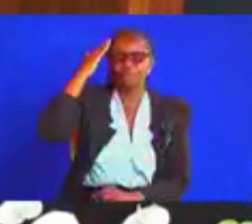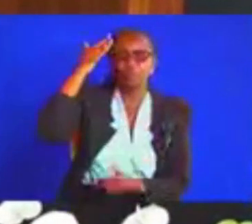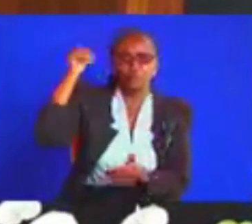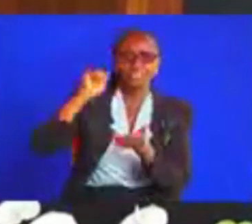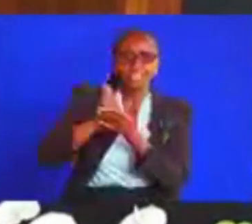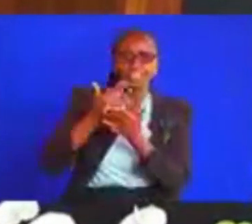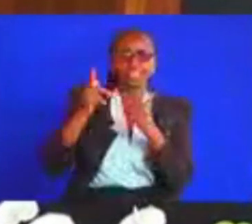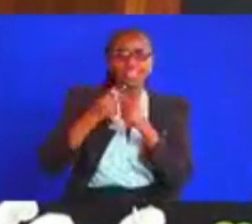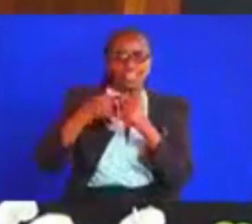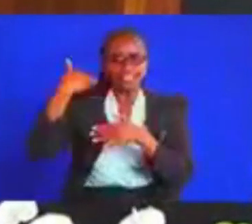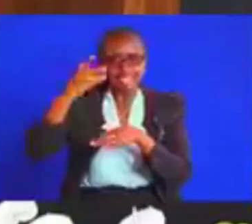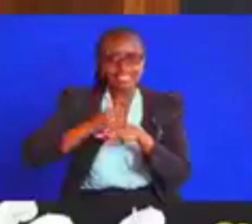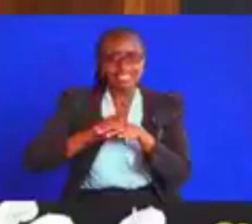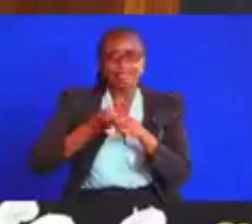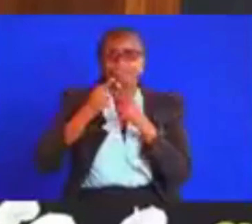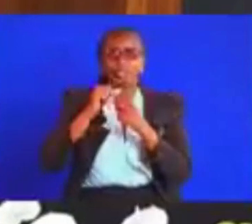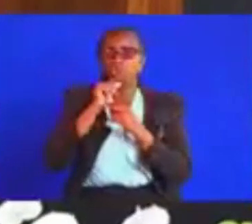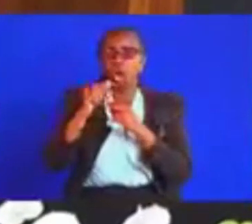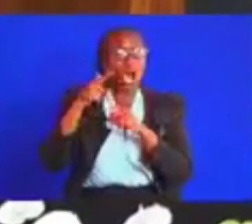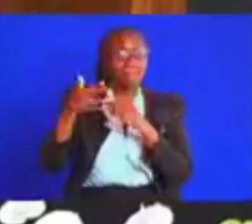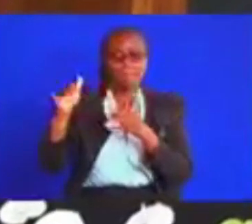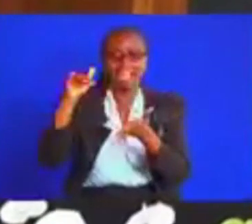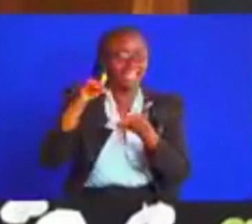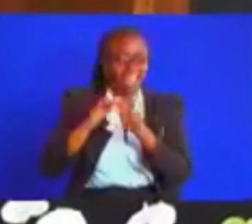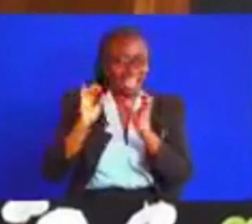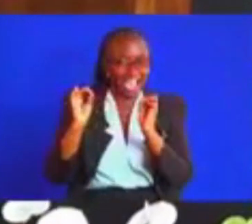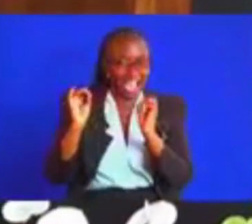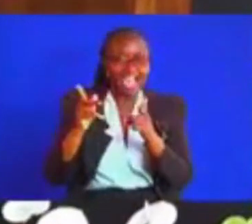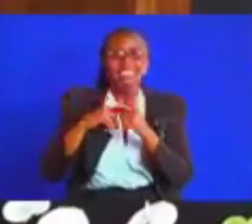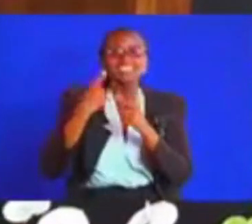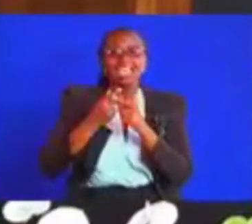next time he speaks, don't come to me again. Say, speak.